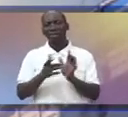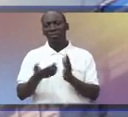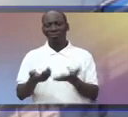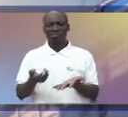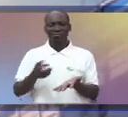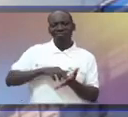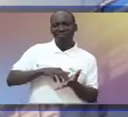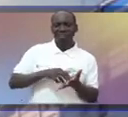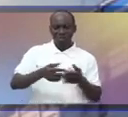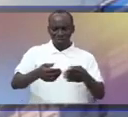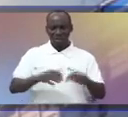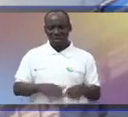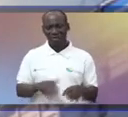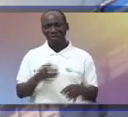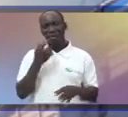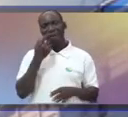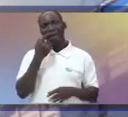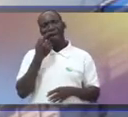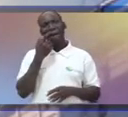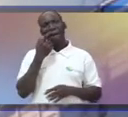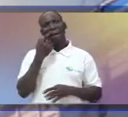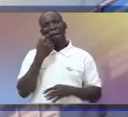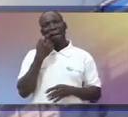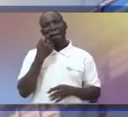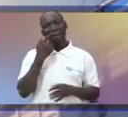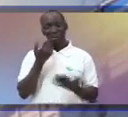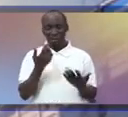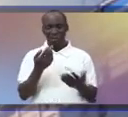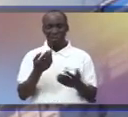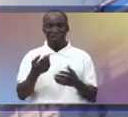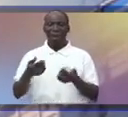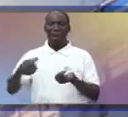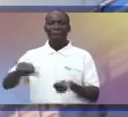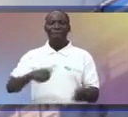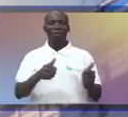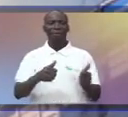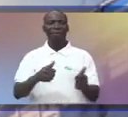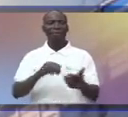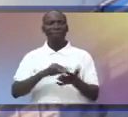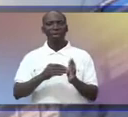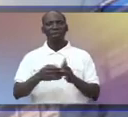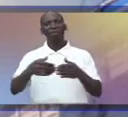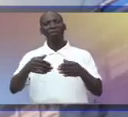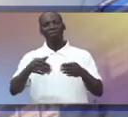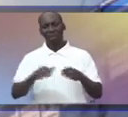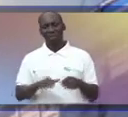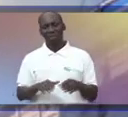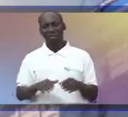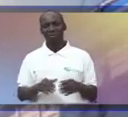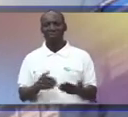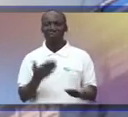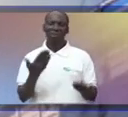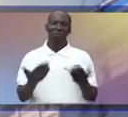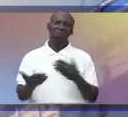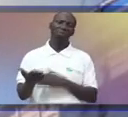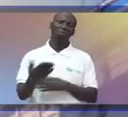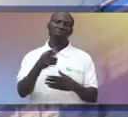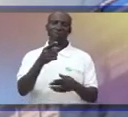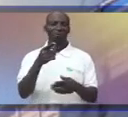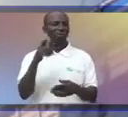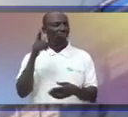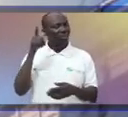esubom e ye osie enti adofo no anope se wutie asem ibi wo asori bi